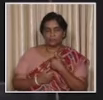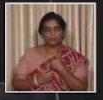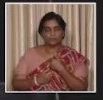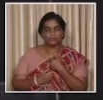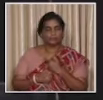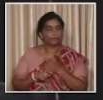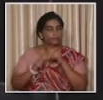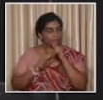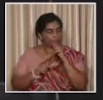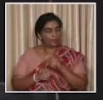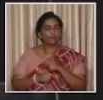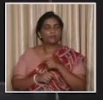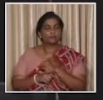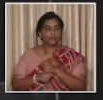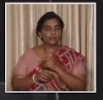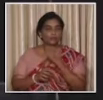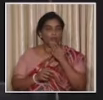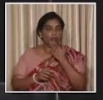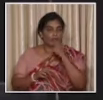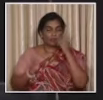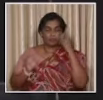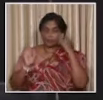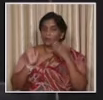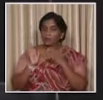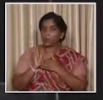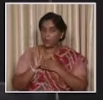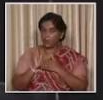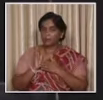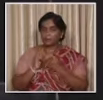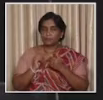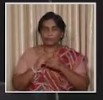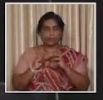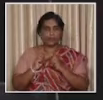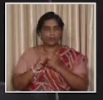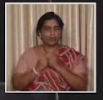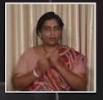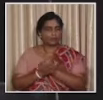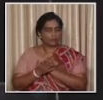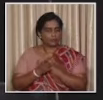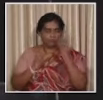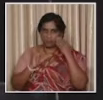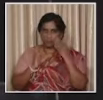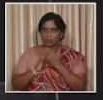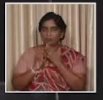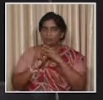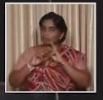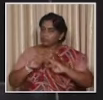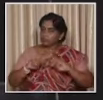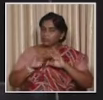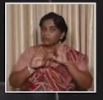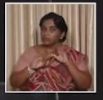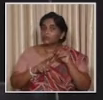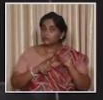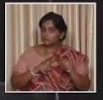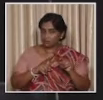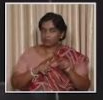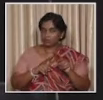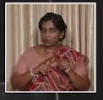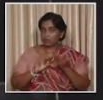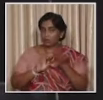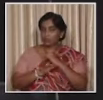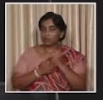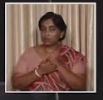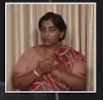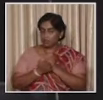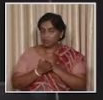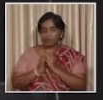water sector, just a few months ago in Parliament, I had requested a meeting with all the former ministers of water under the